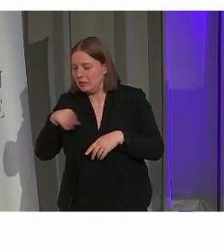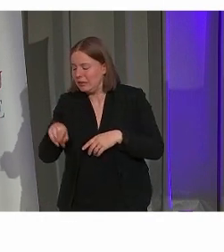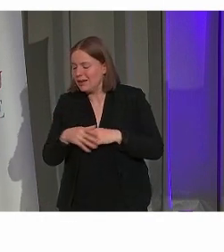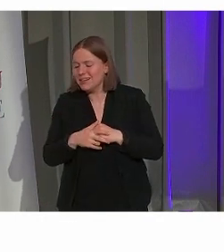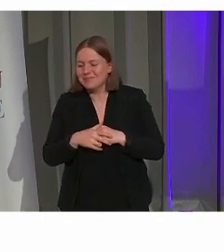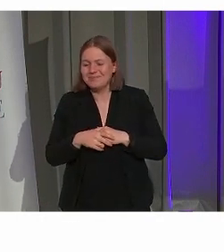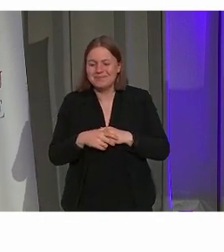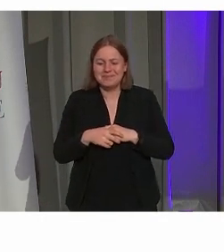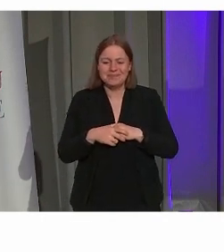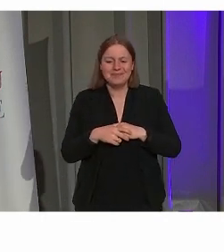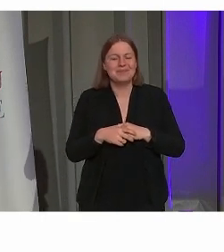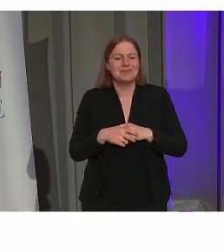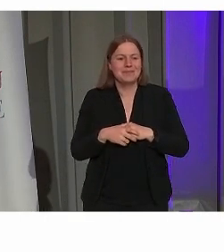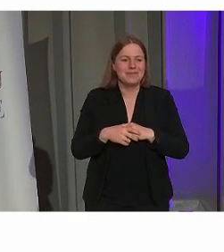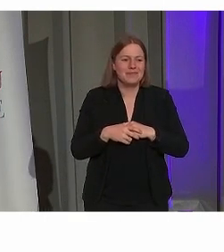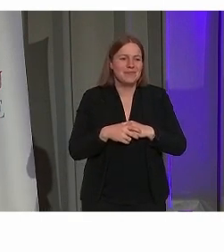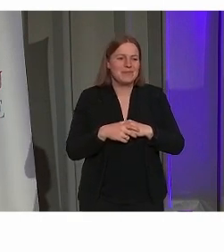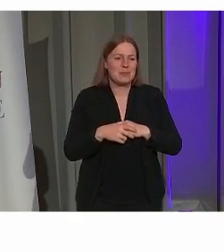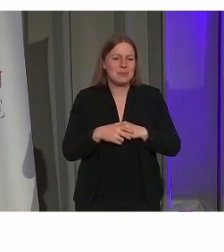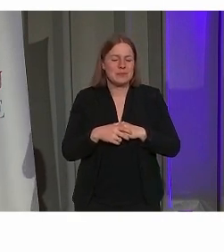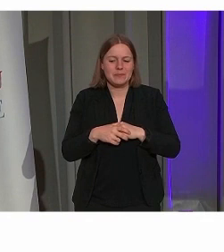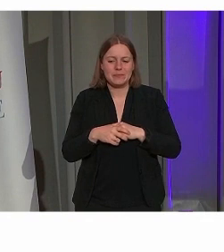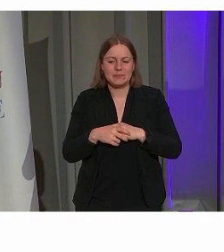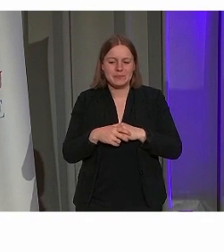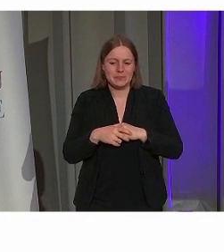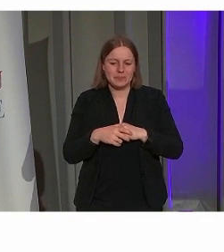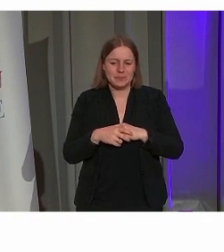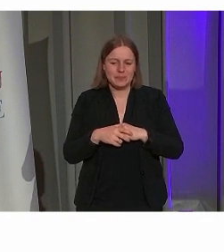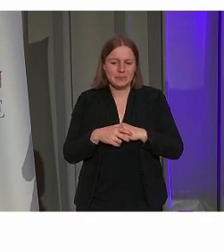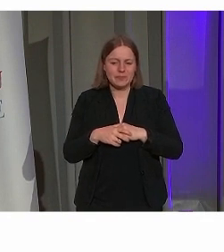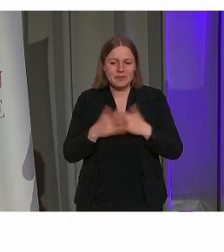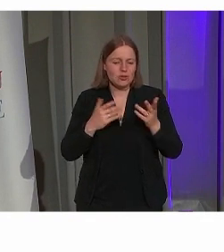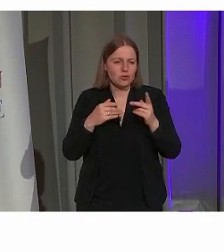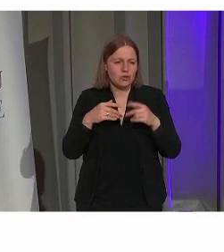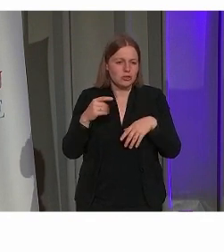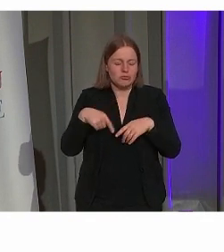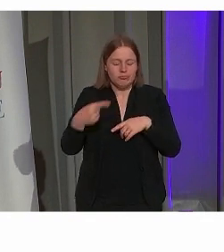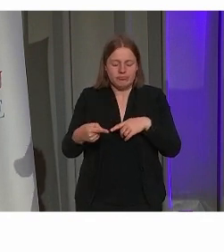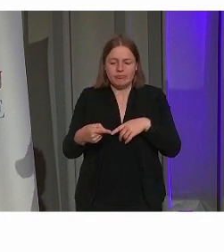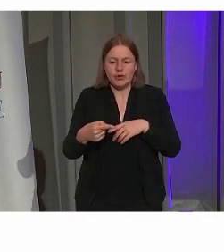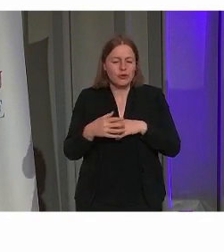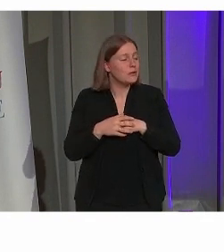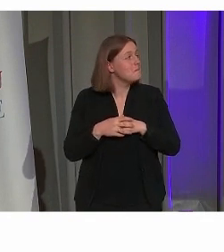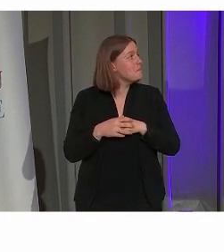toilet there and to visit it. Look at this. Well,